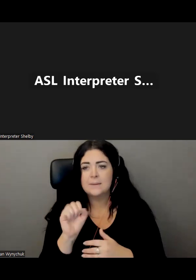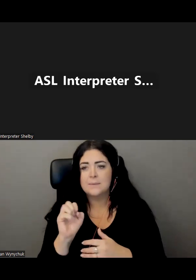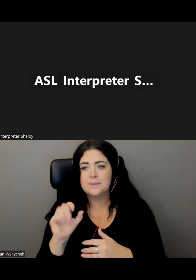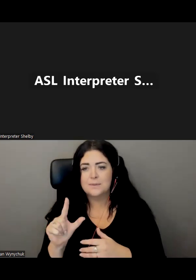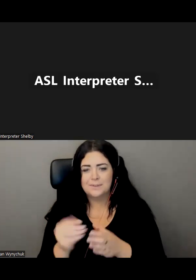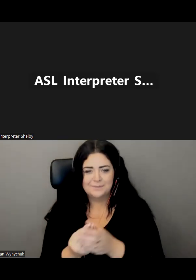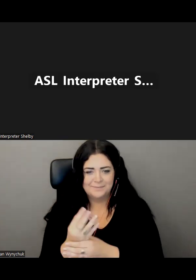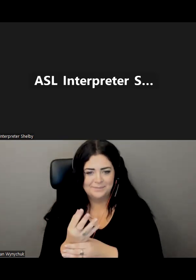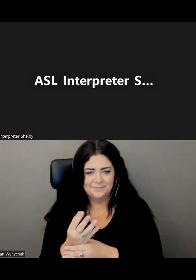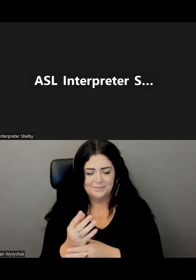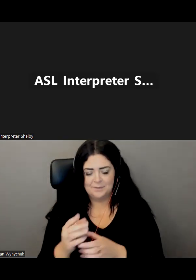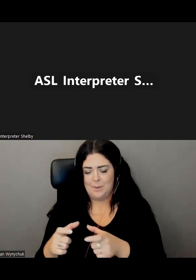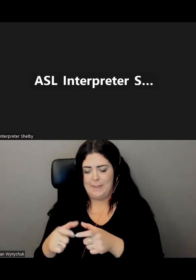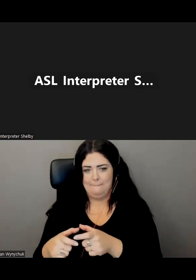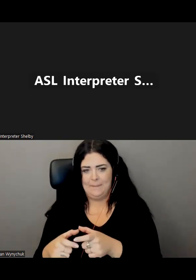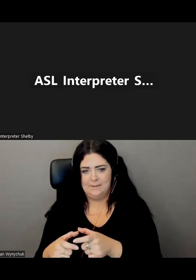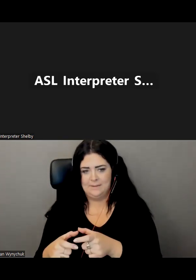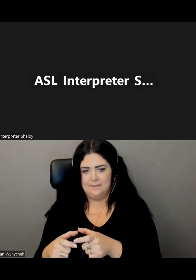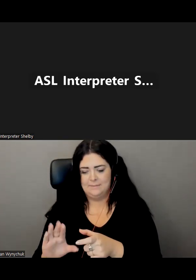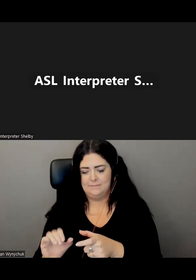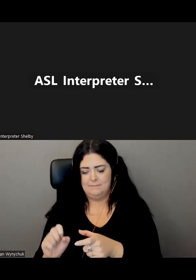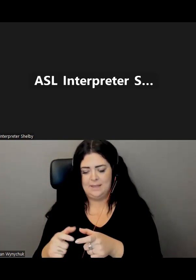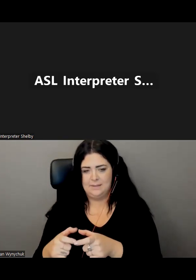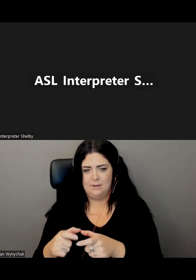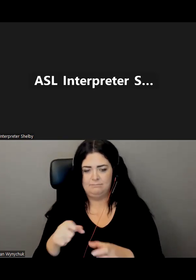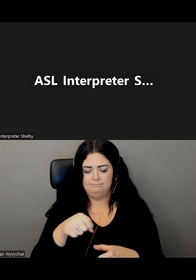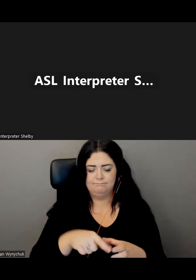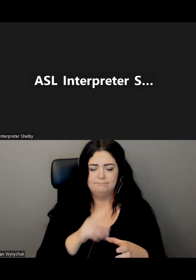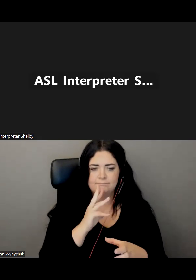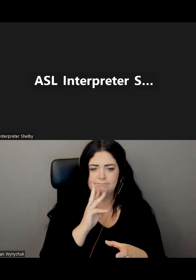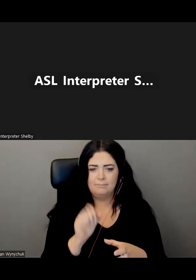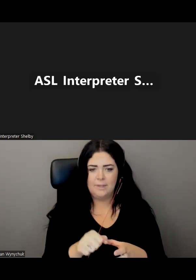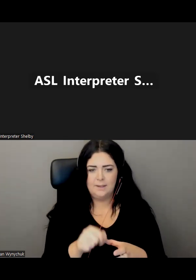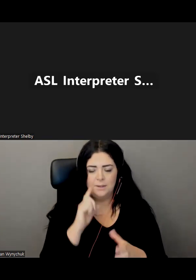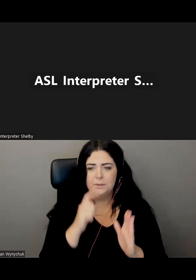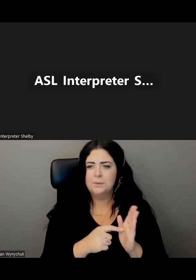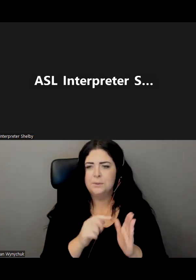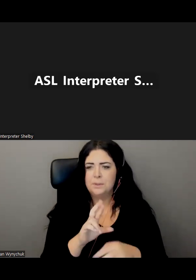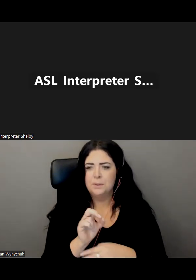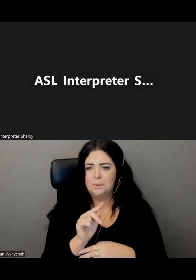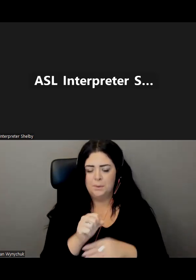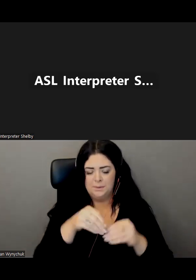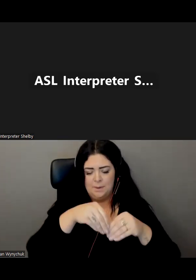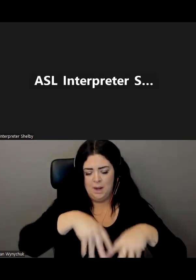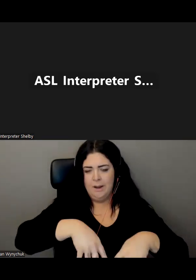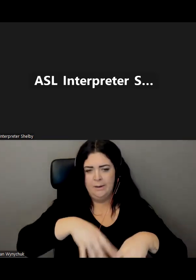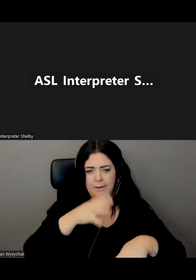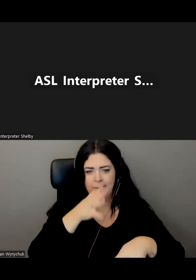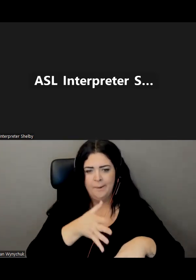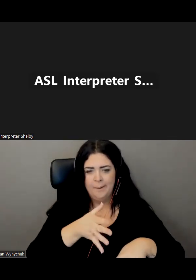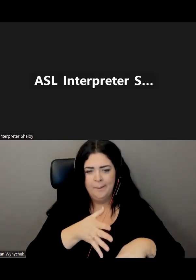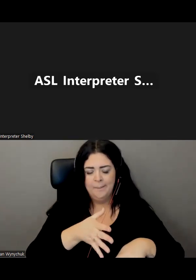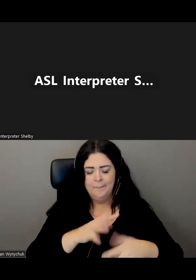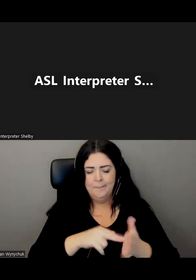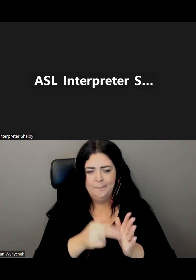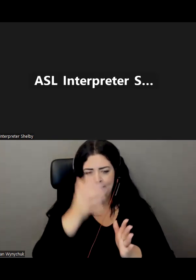once the base is cut off, if you put that base into water, then you'll notice some little roots will start coming out of the bottom and your lettuce is actually going